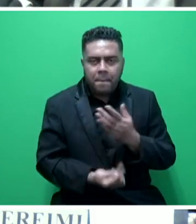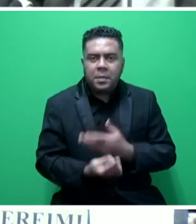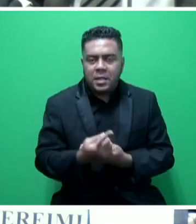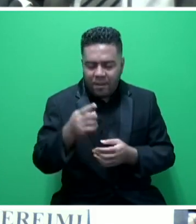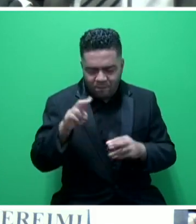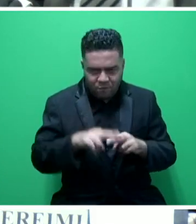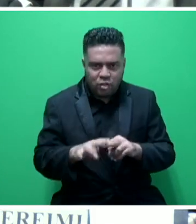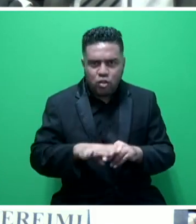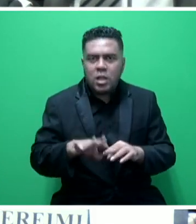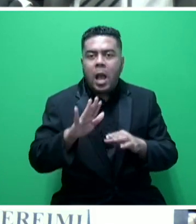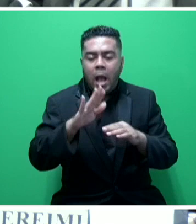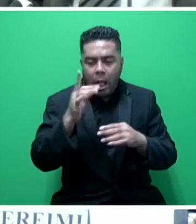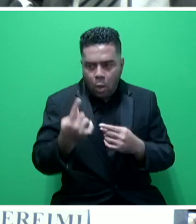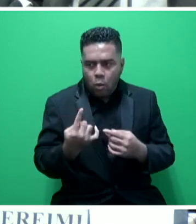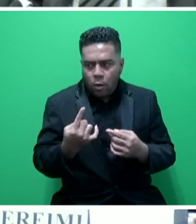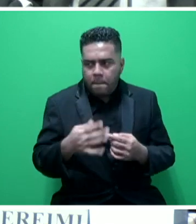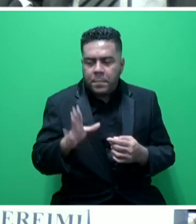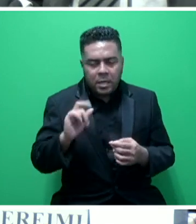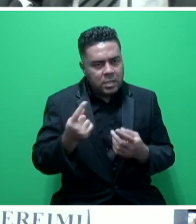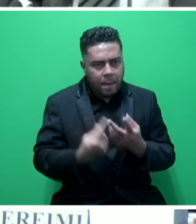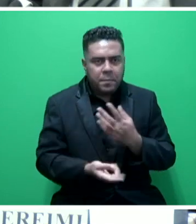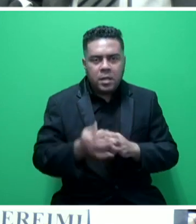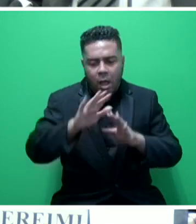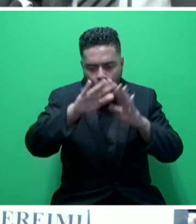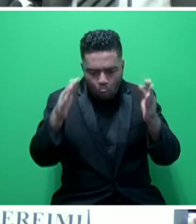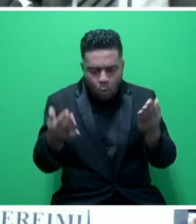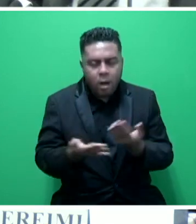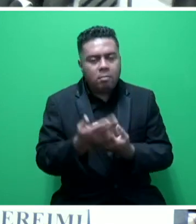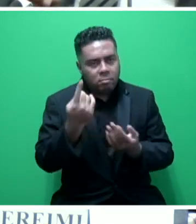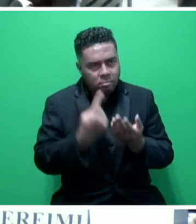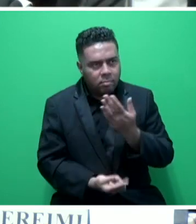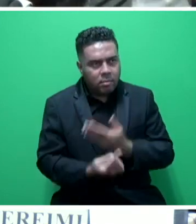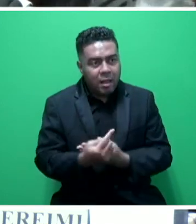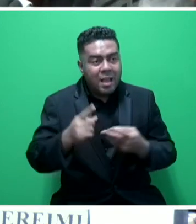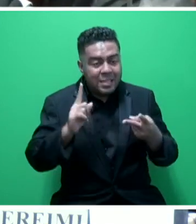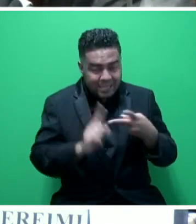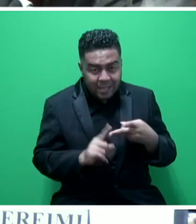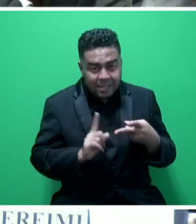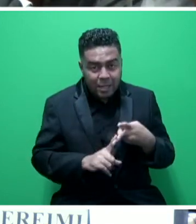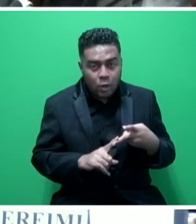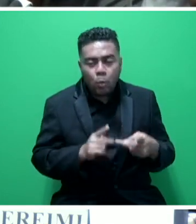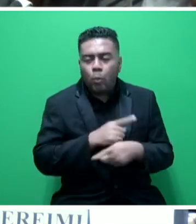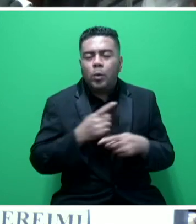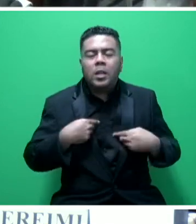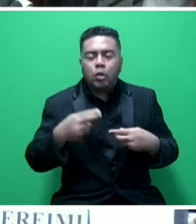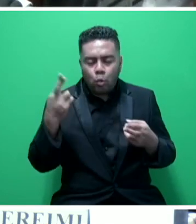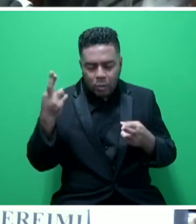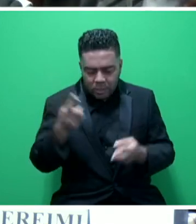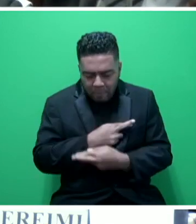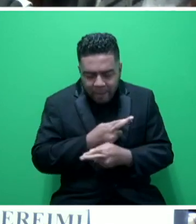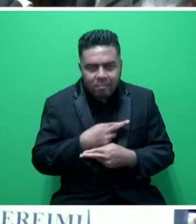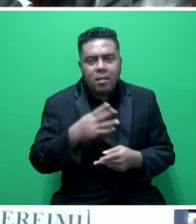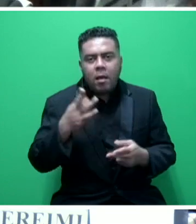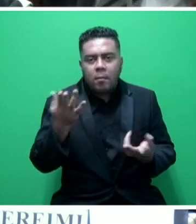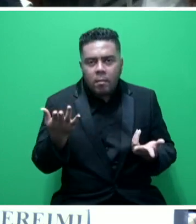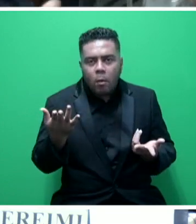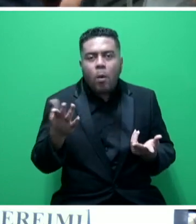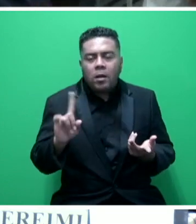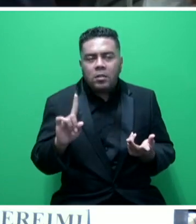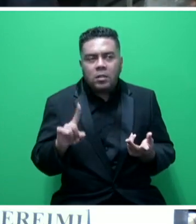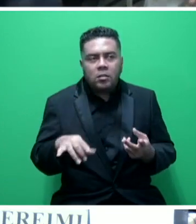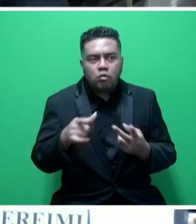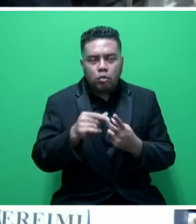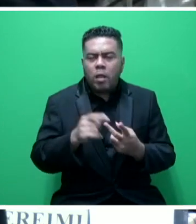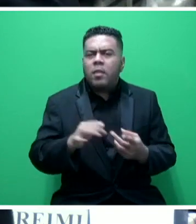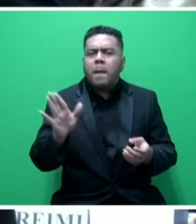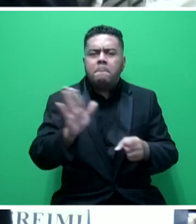alone, but this is a global phenomenon. But secondly, we need to respect the choices made by the people. People are